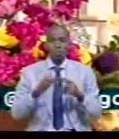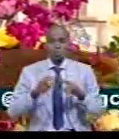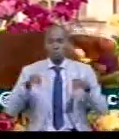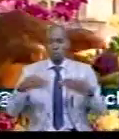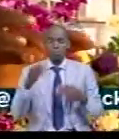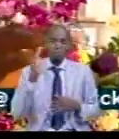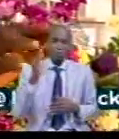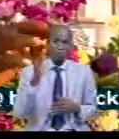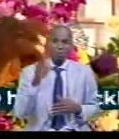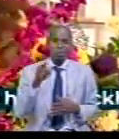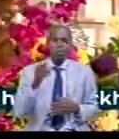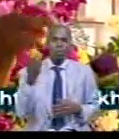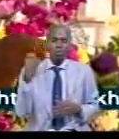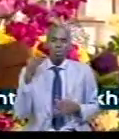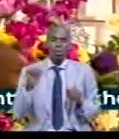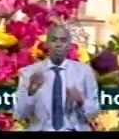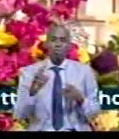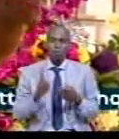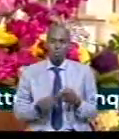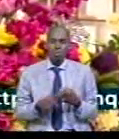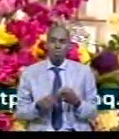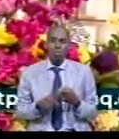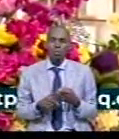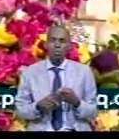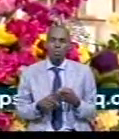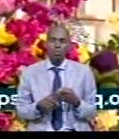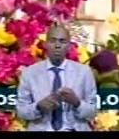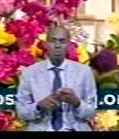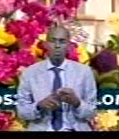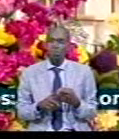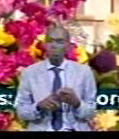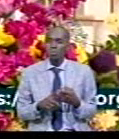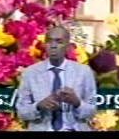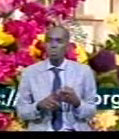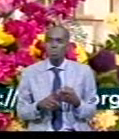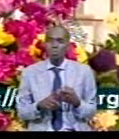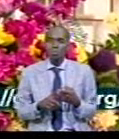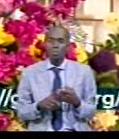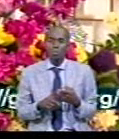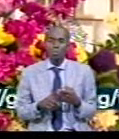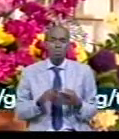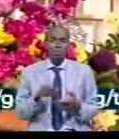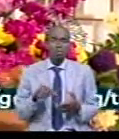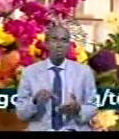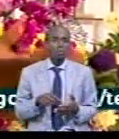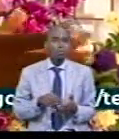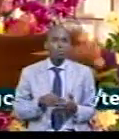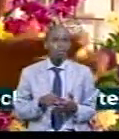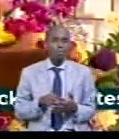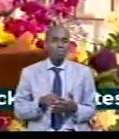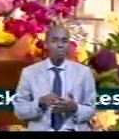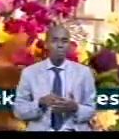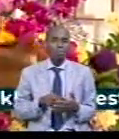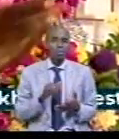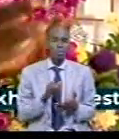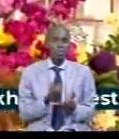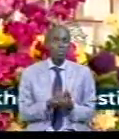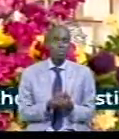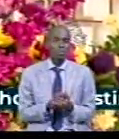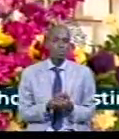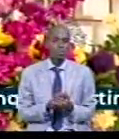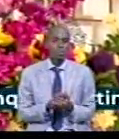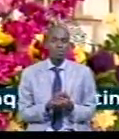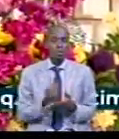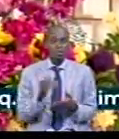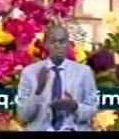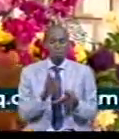I was able to pass a thread through a needle. This is a procedure that some of us that are above 40 will understand what I